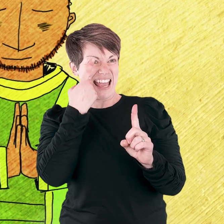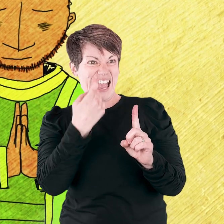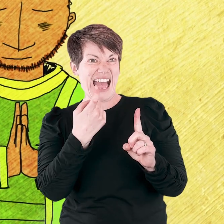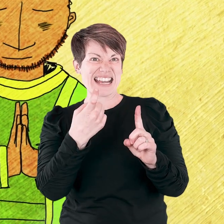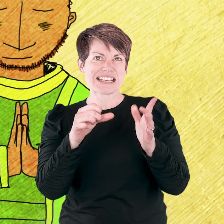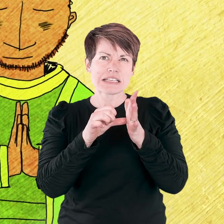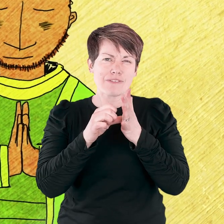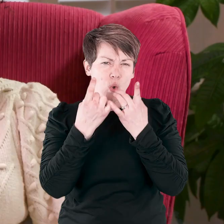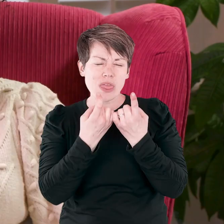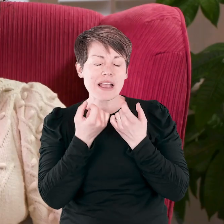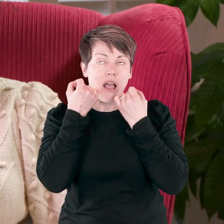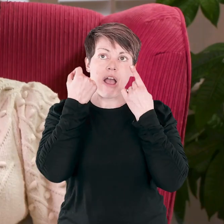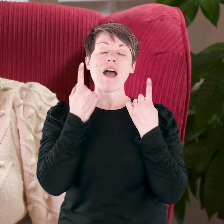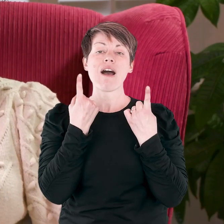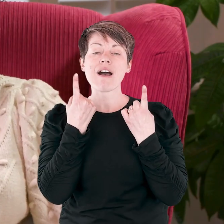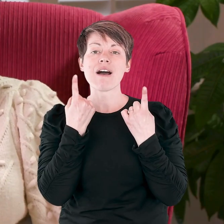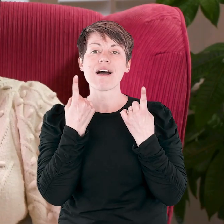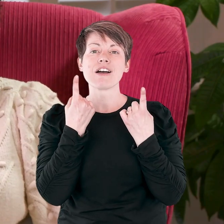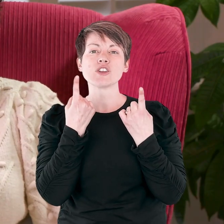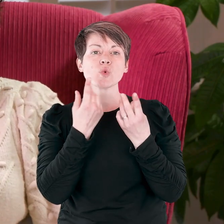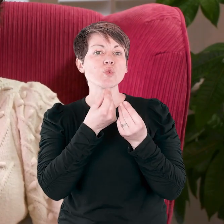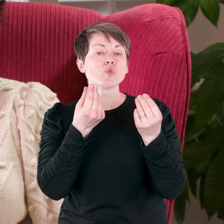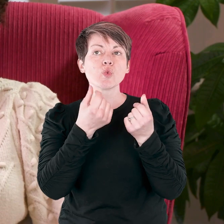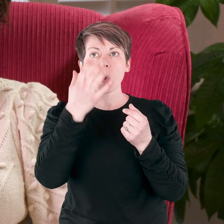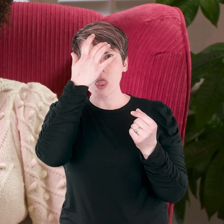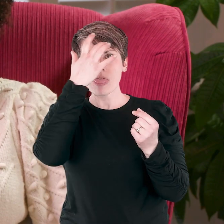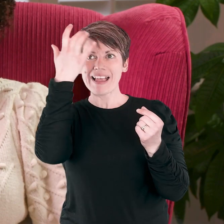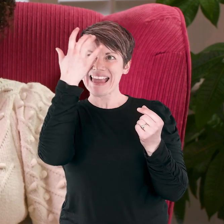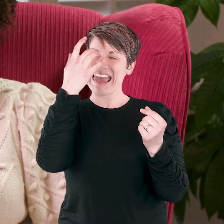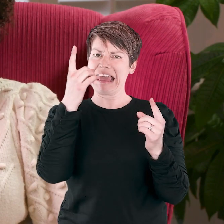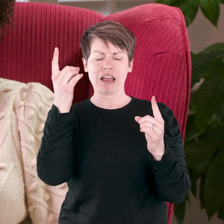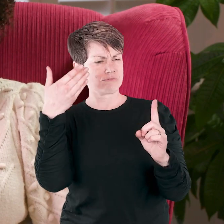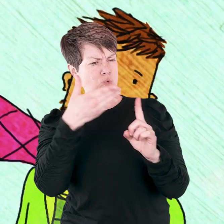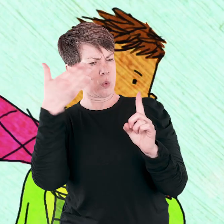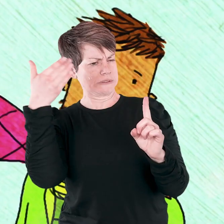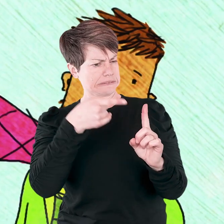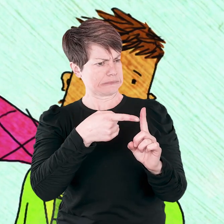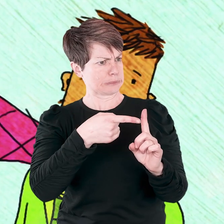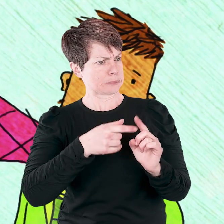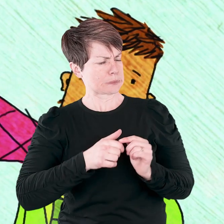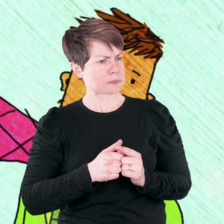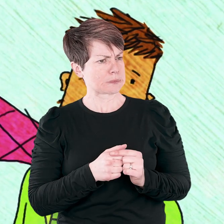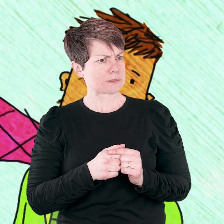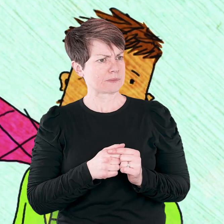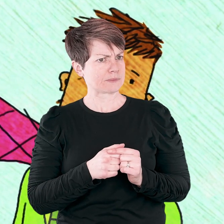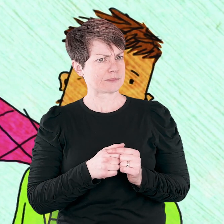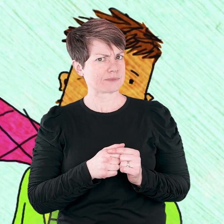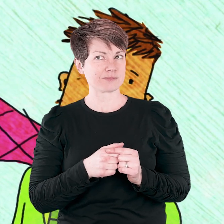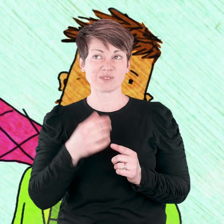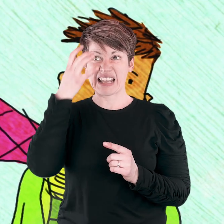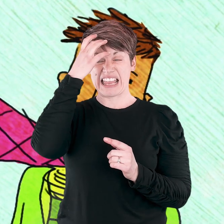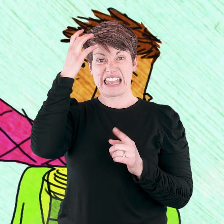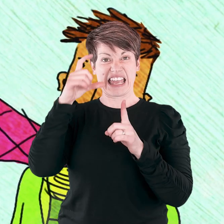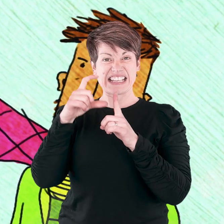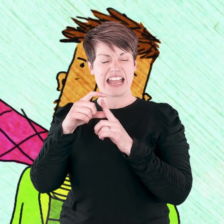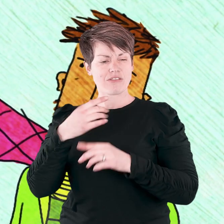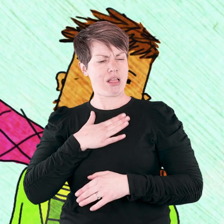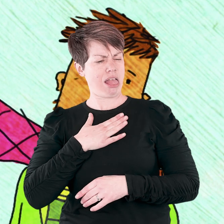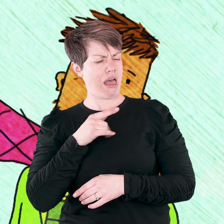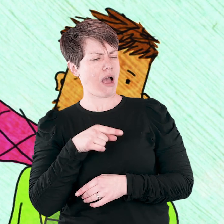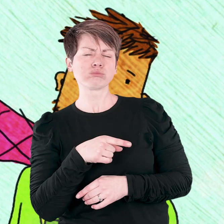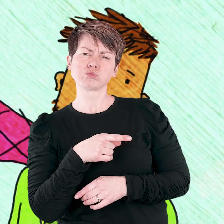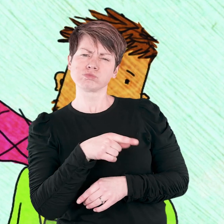lots of difficult things, so it wasn't long before the king of Babylon noticed him. King Darius liked how